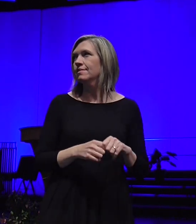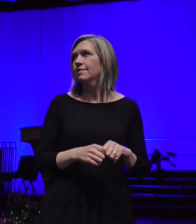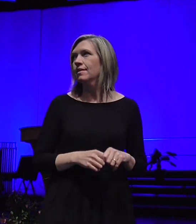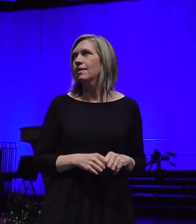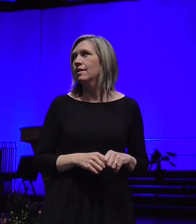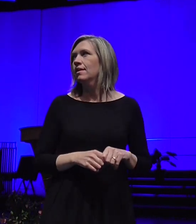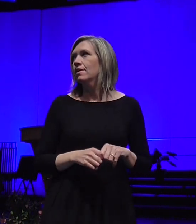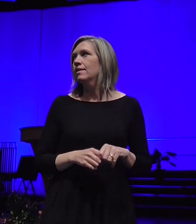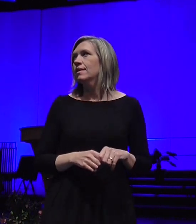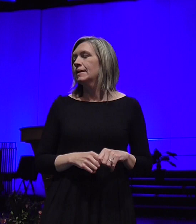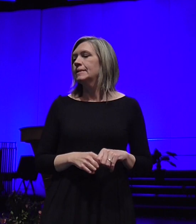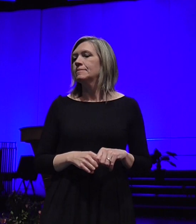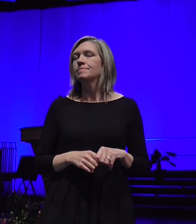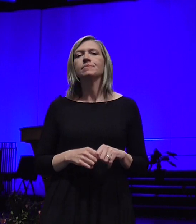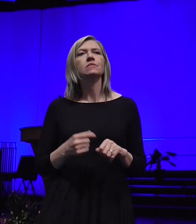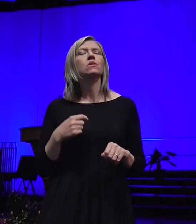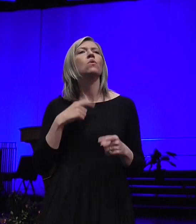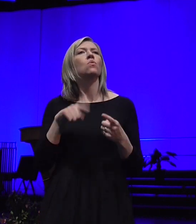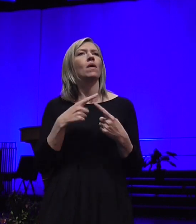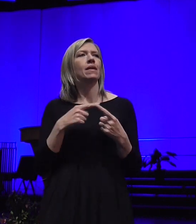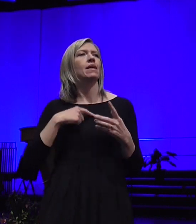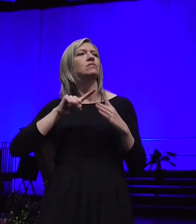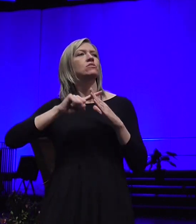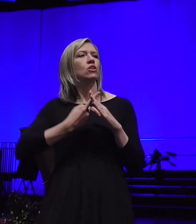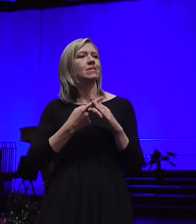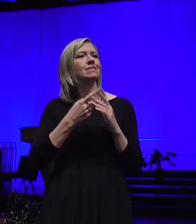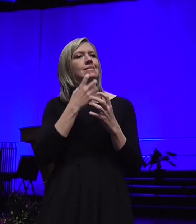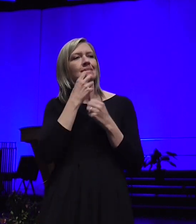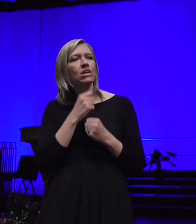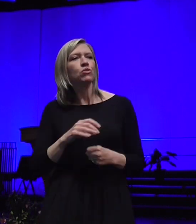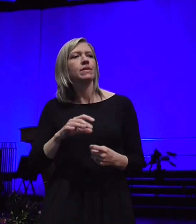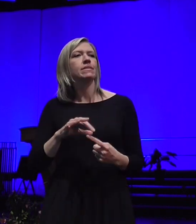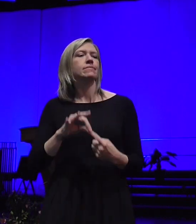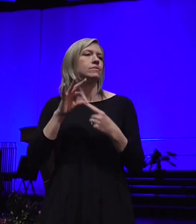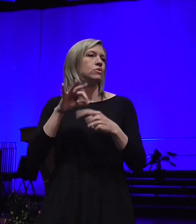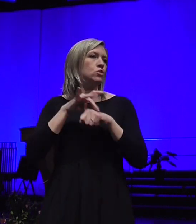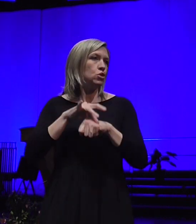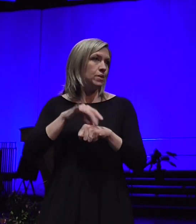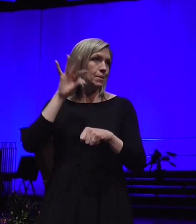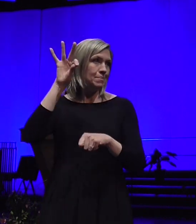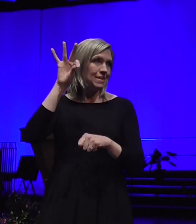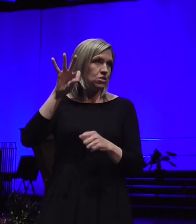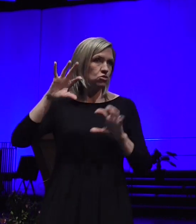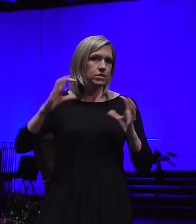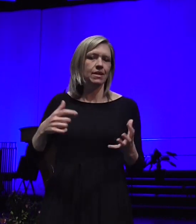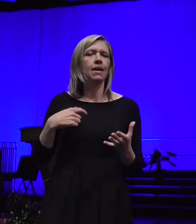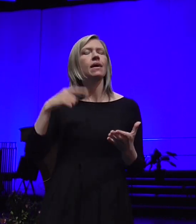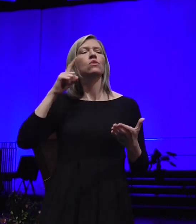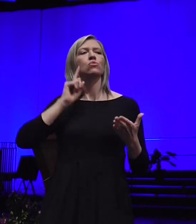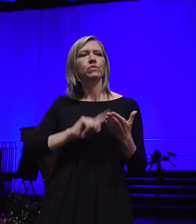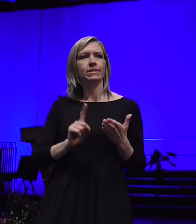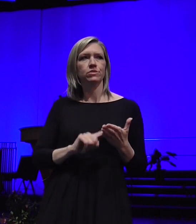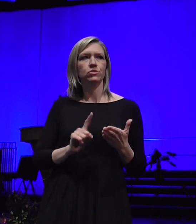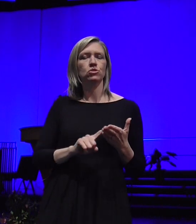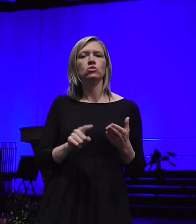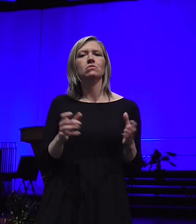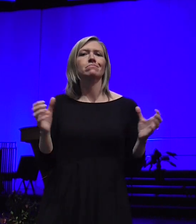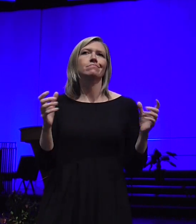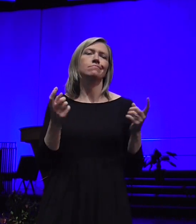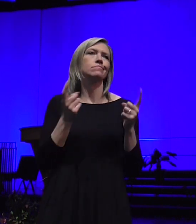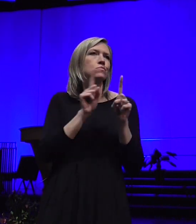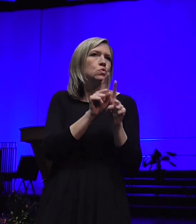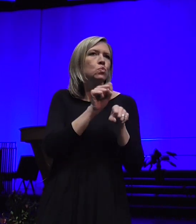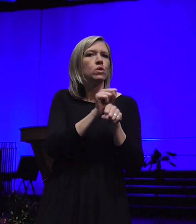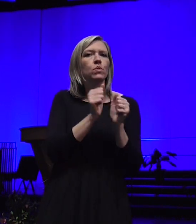So when I jumped into the Sacred Earth Ministry, I started to do a little research. I got together with Meg Schenk, who is one of